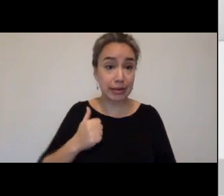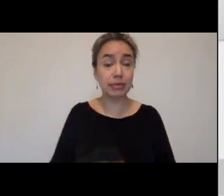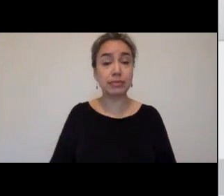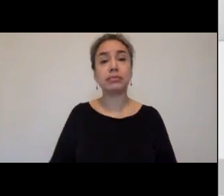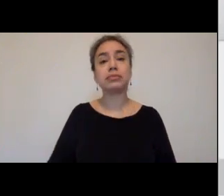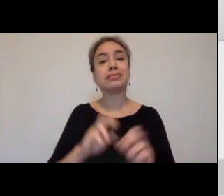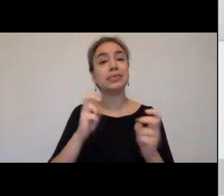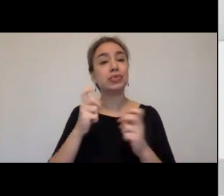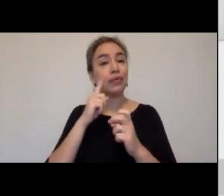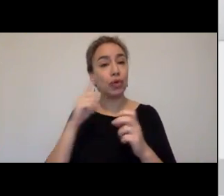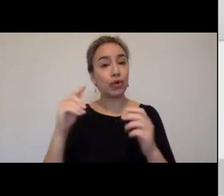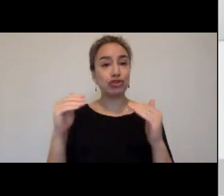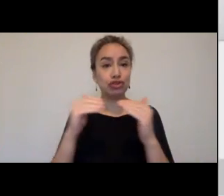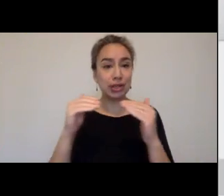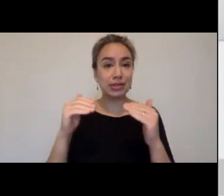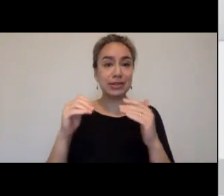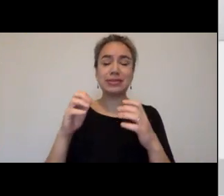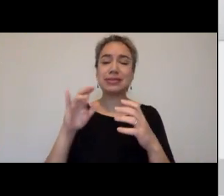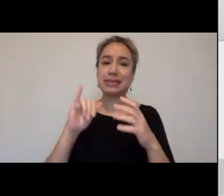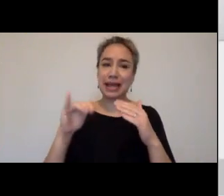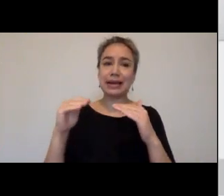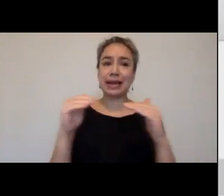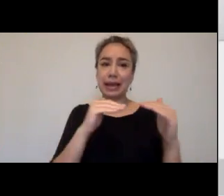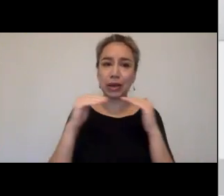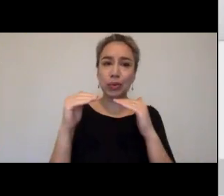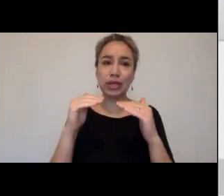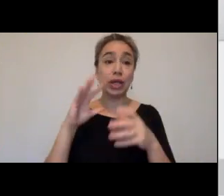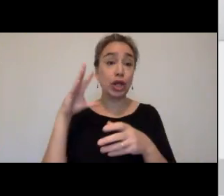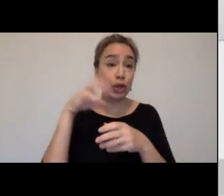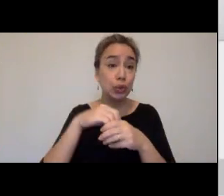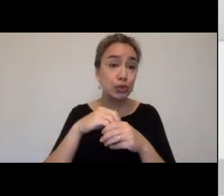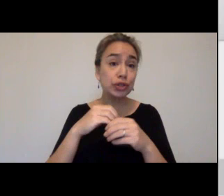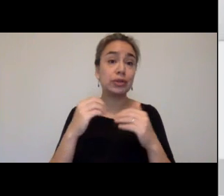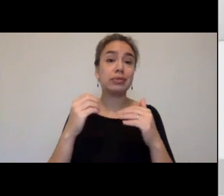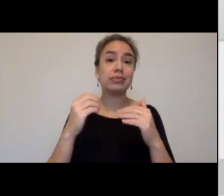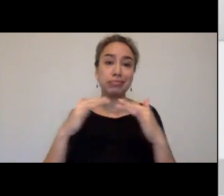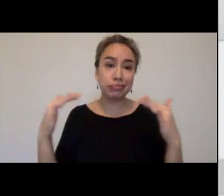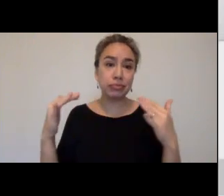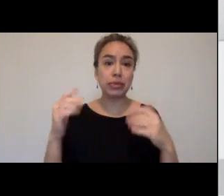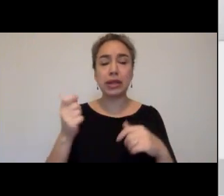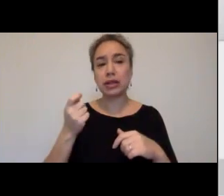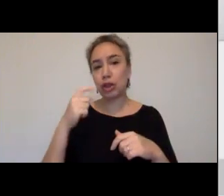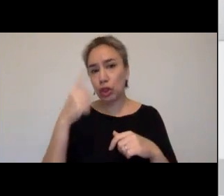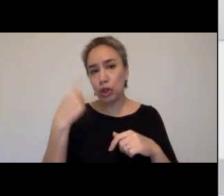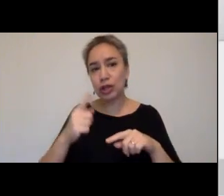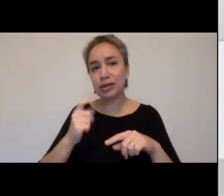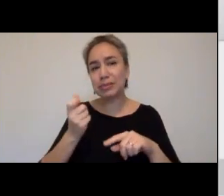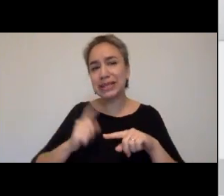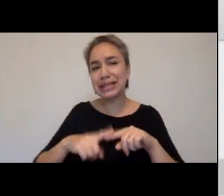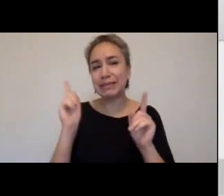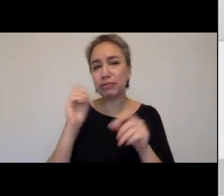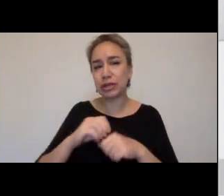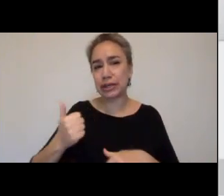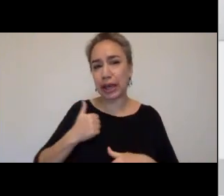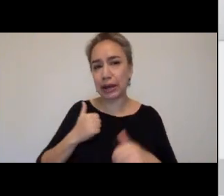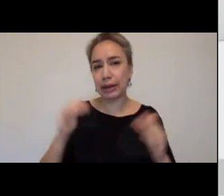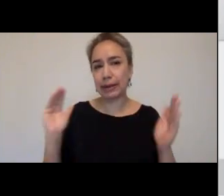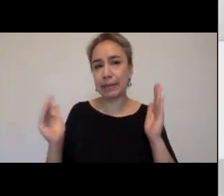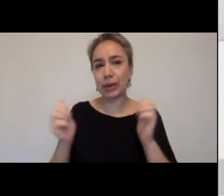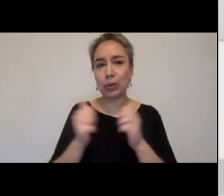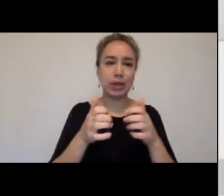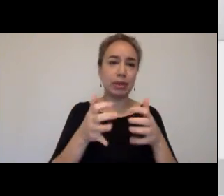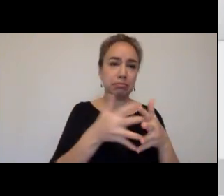equity, diversity, and inclusion are slightly different in Canada than in the United States. And I'm looking